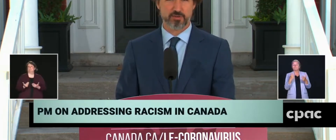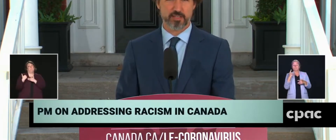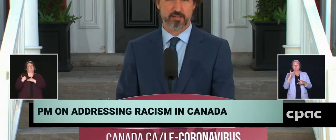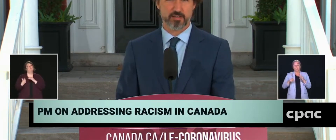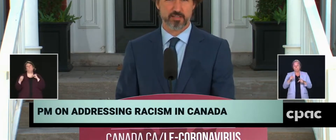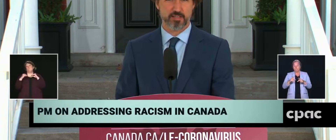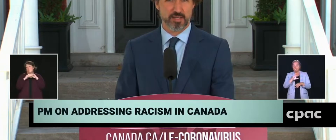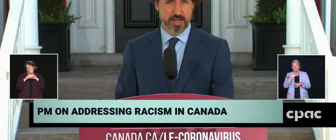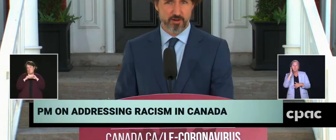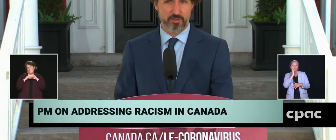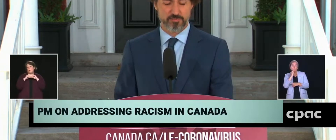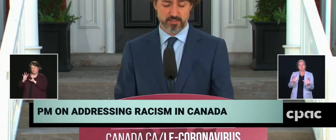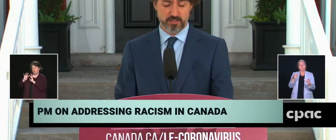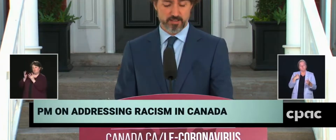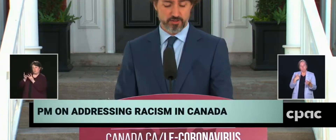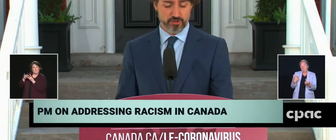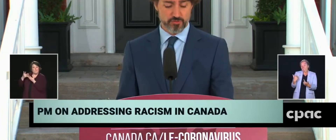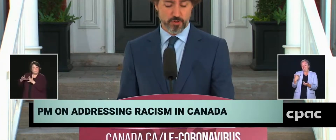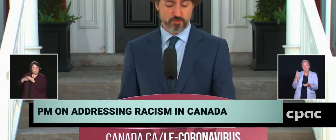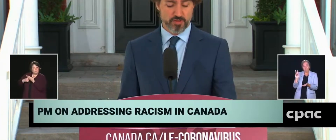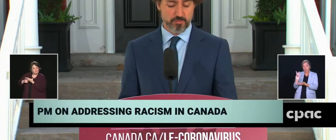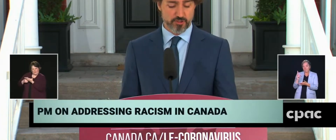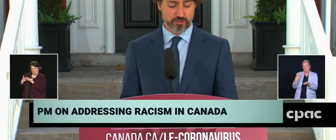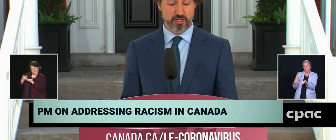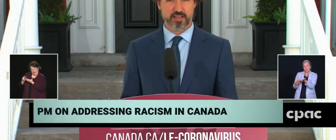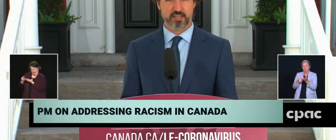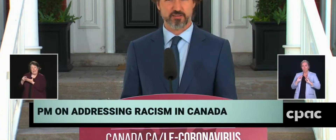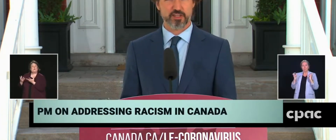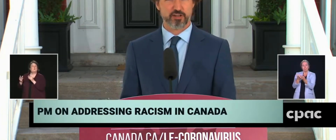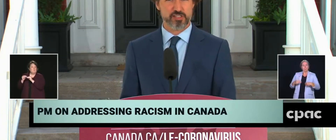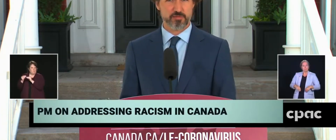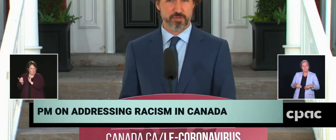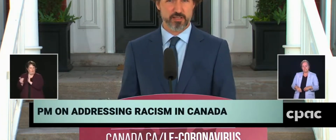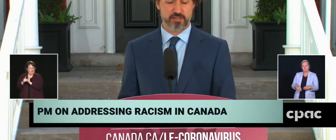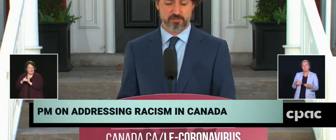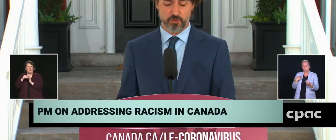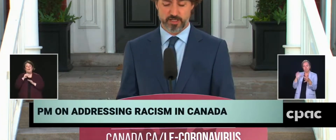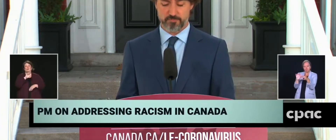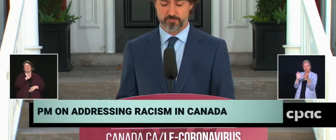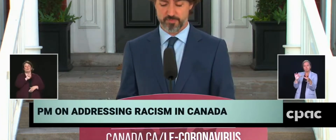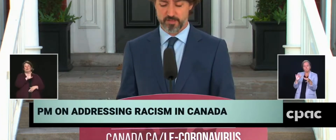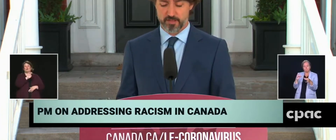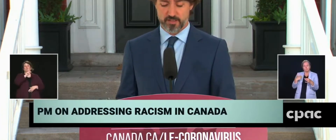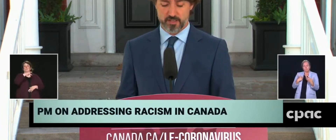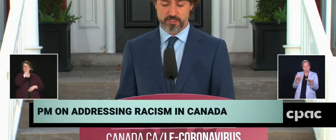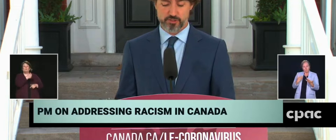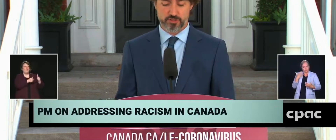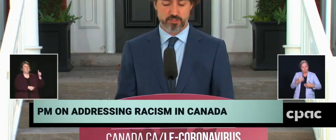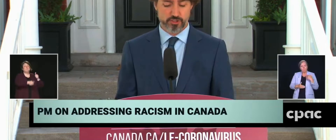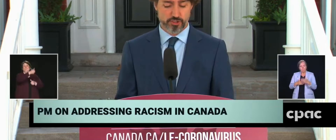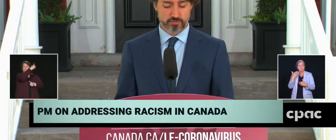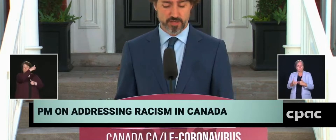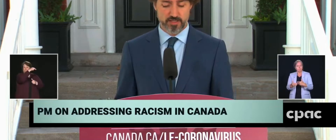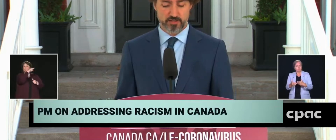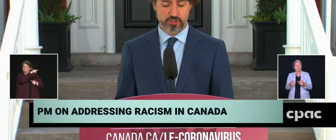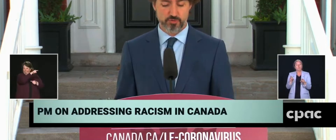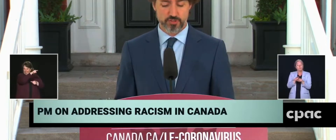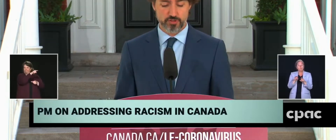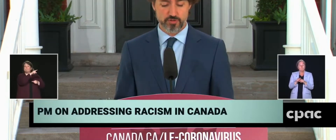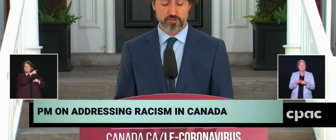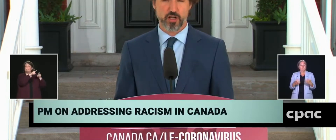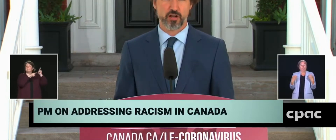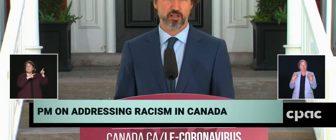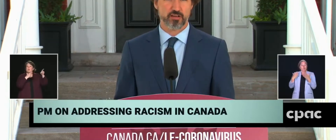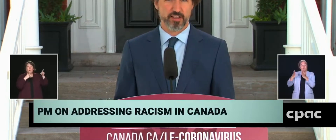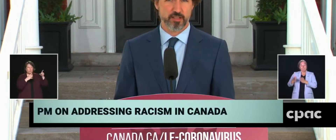we need to do it now. I also spoke with Commissioner Lucky of the RCMP this morning. The Commissioner assured me that she